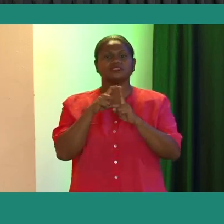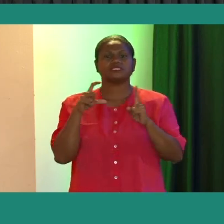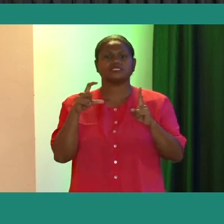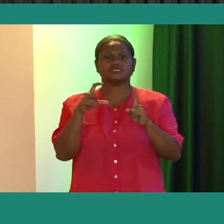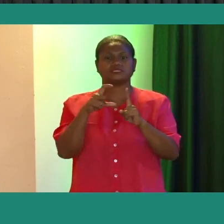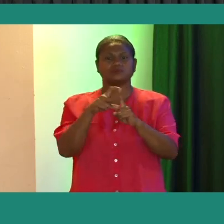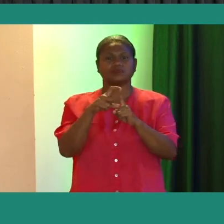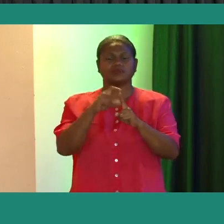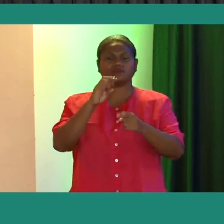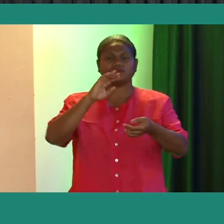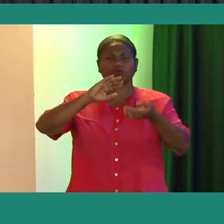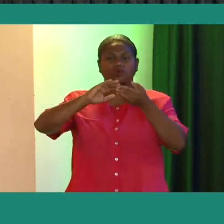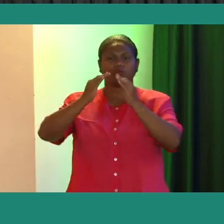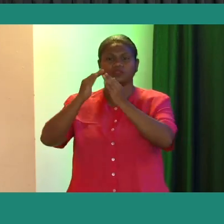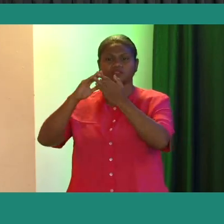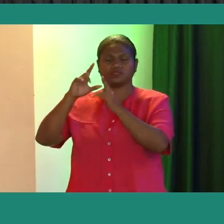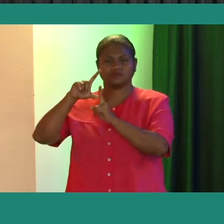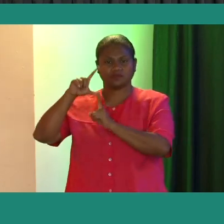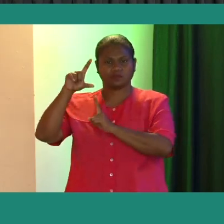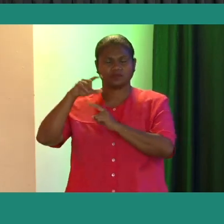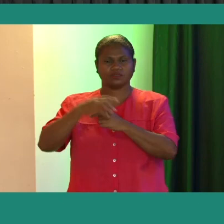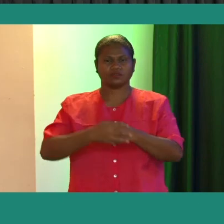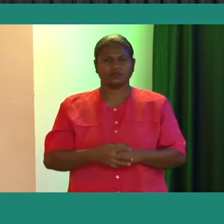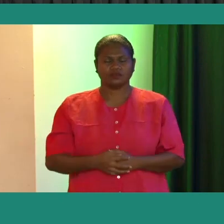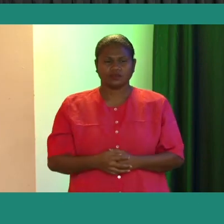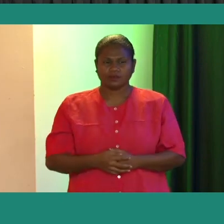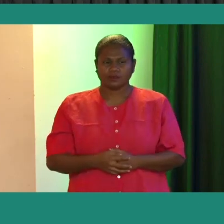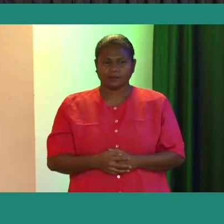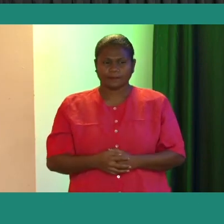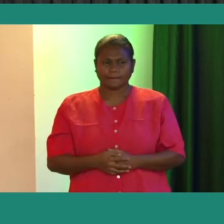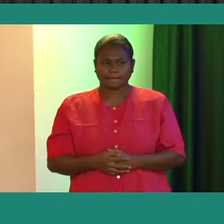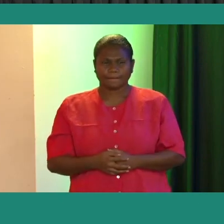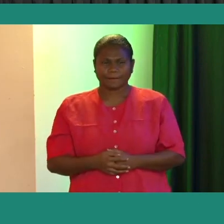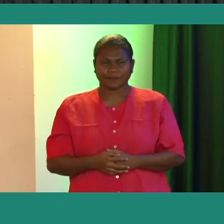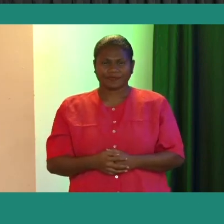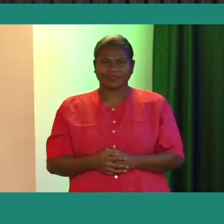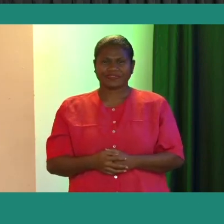Community Development. But in terms of